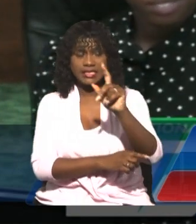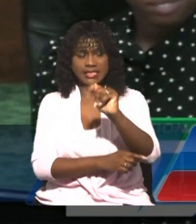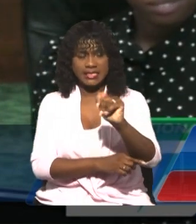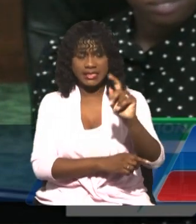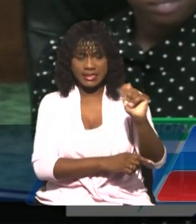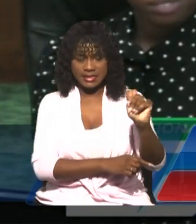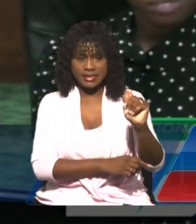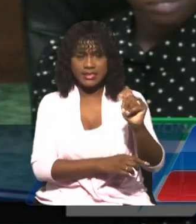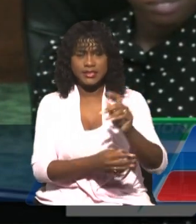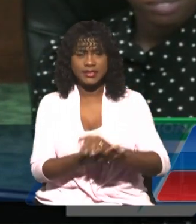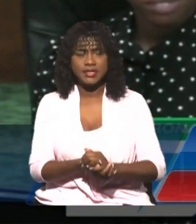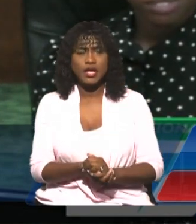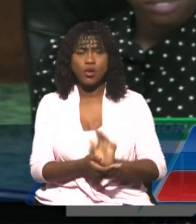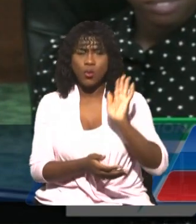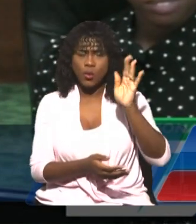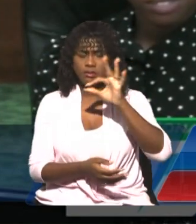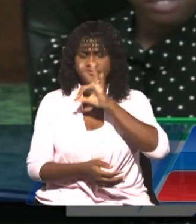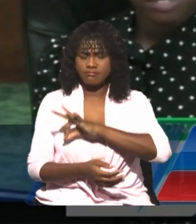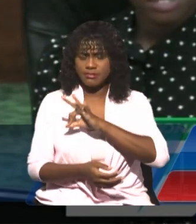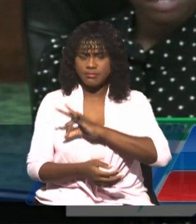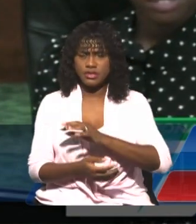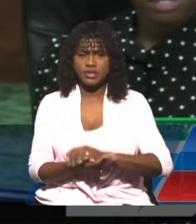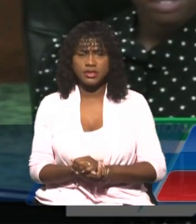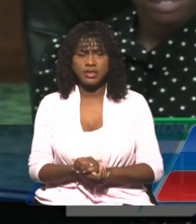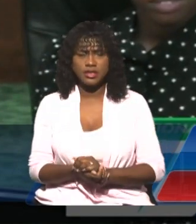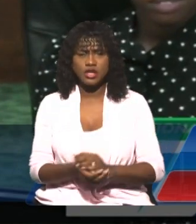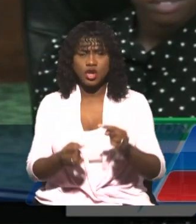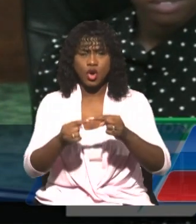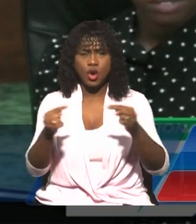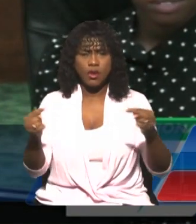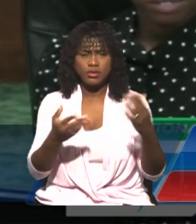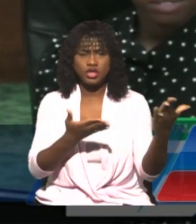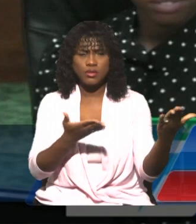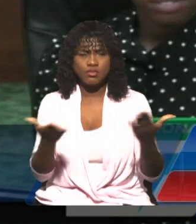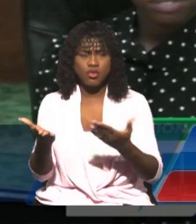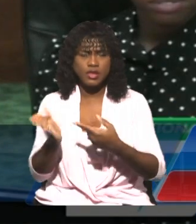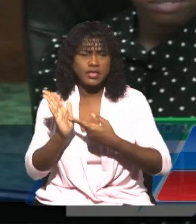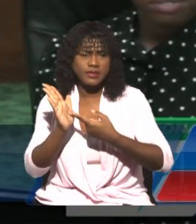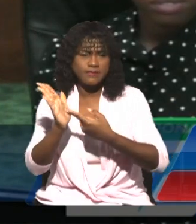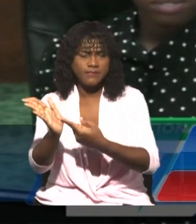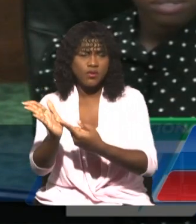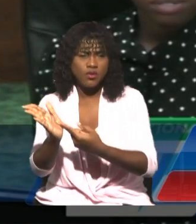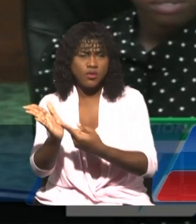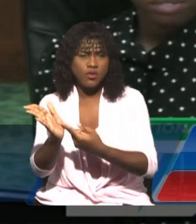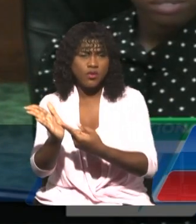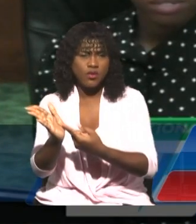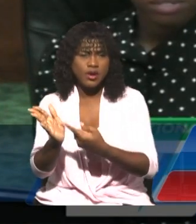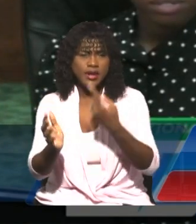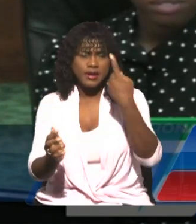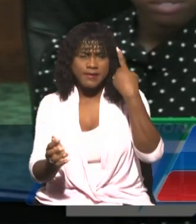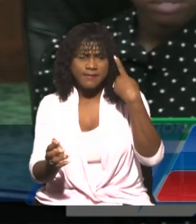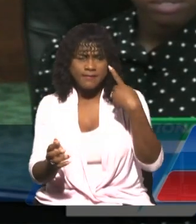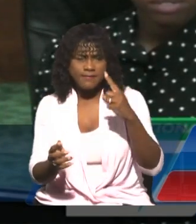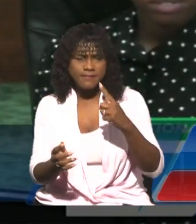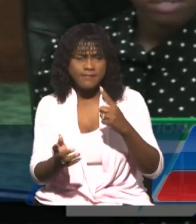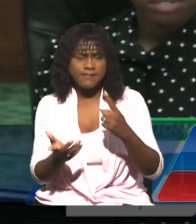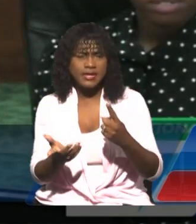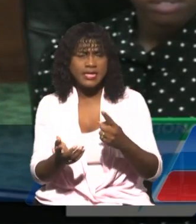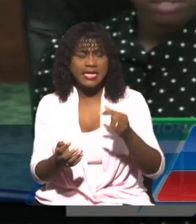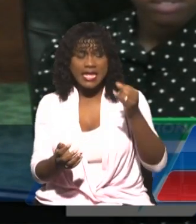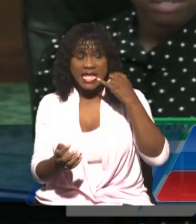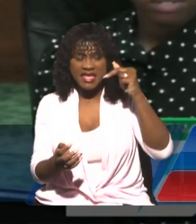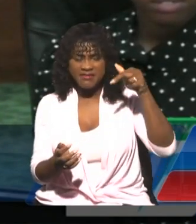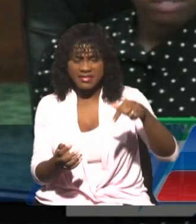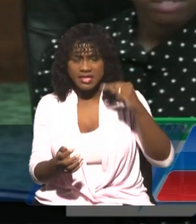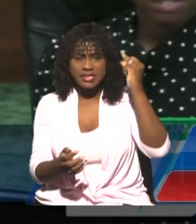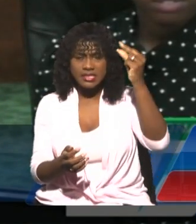the classroom would be beneficial. The opposition has brought this motion forward. For the defense, seems if this was a